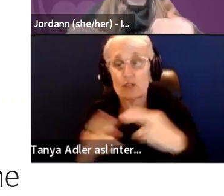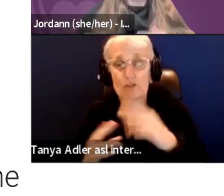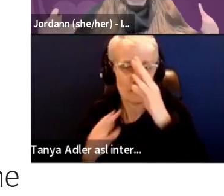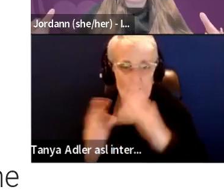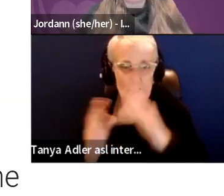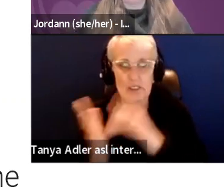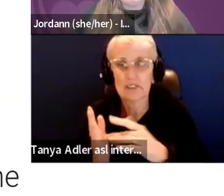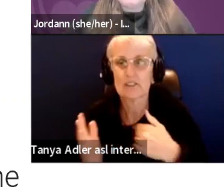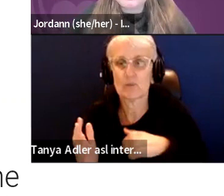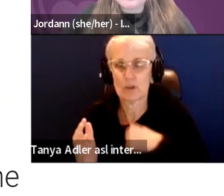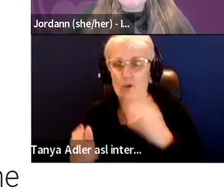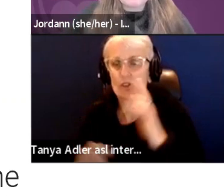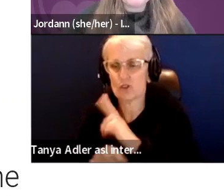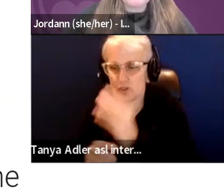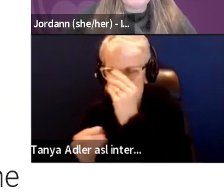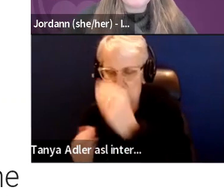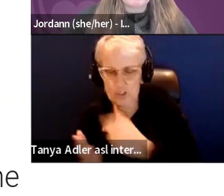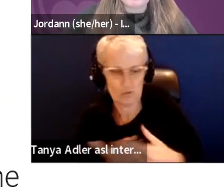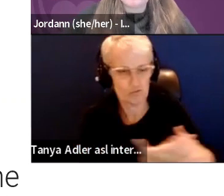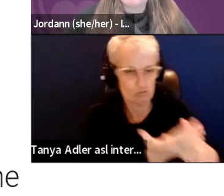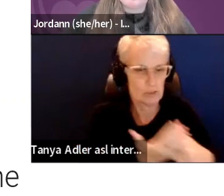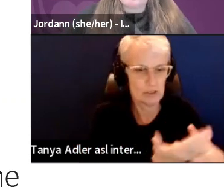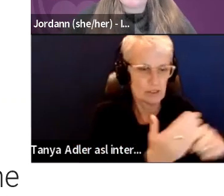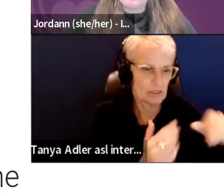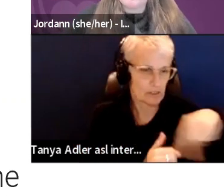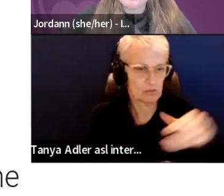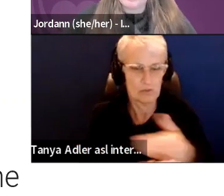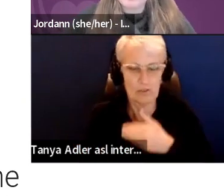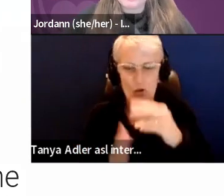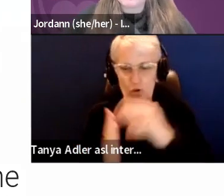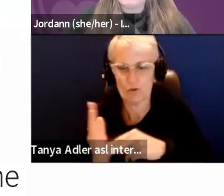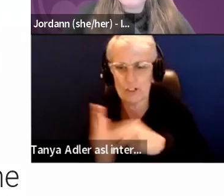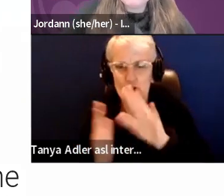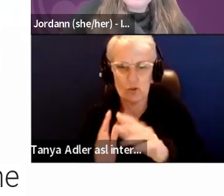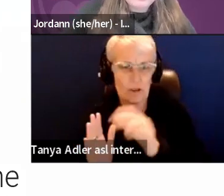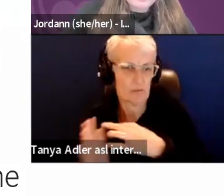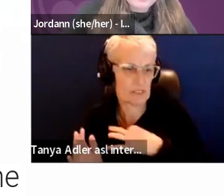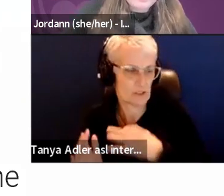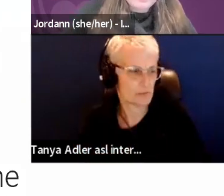that information back and discuss amongst our partners before we review your application.